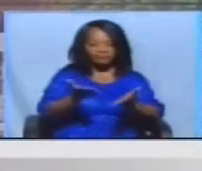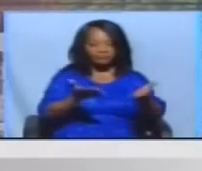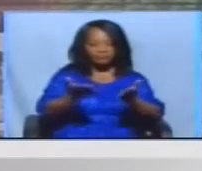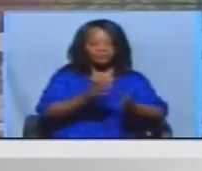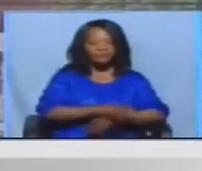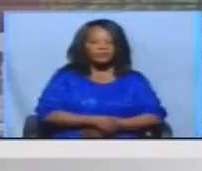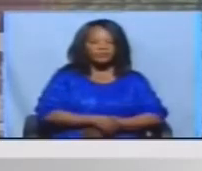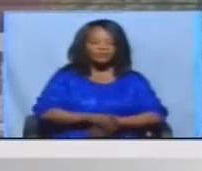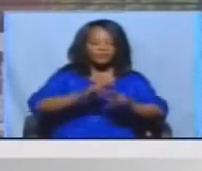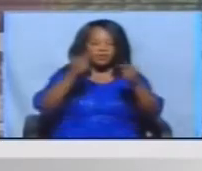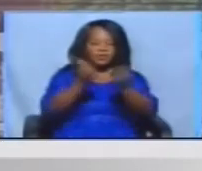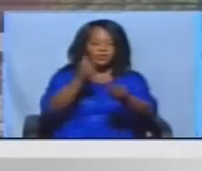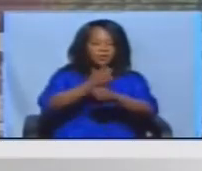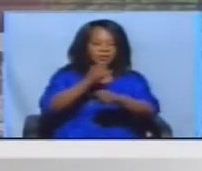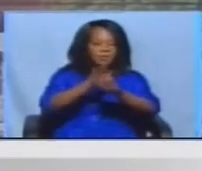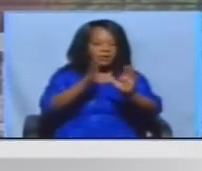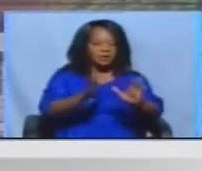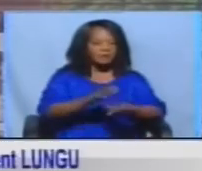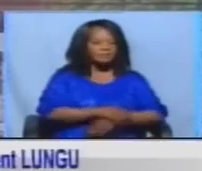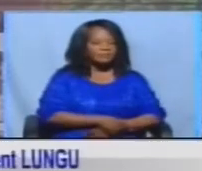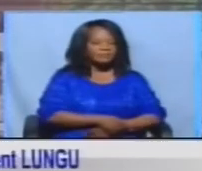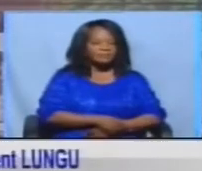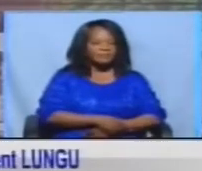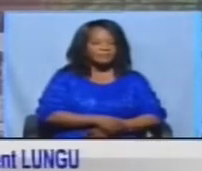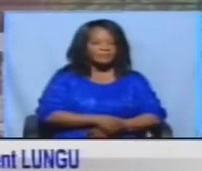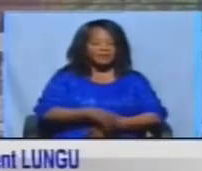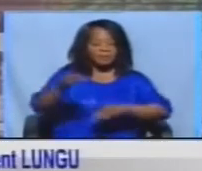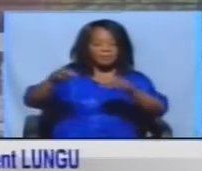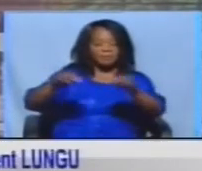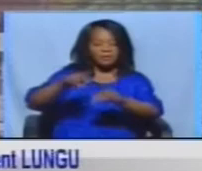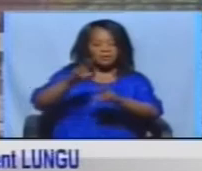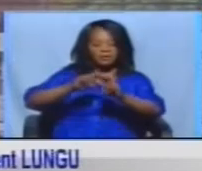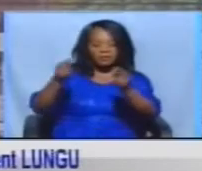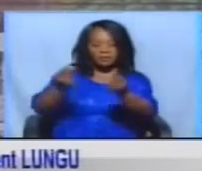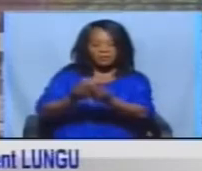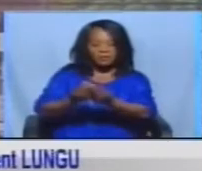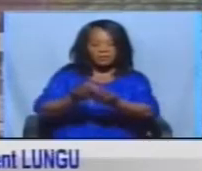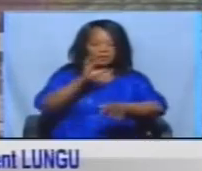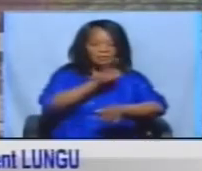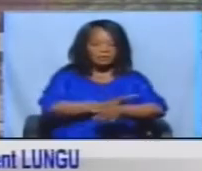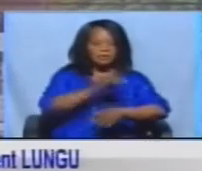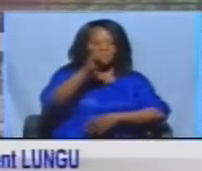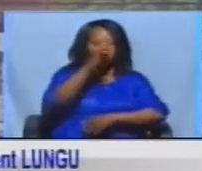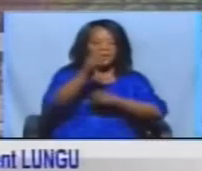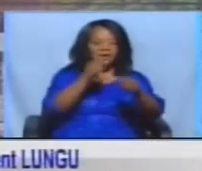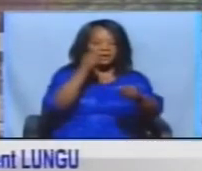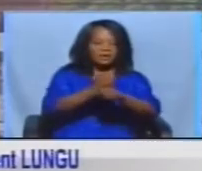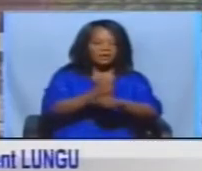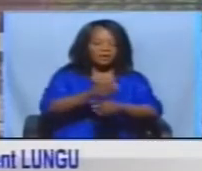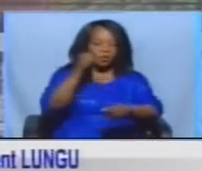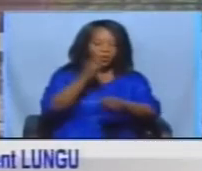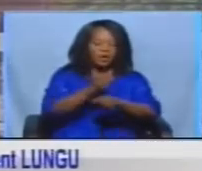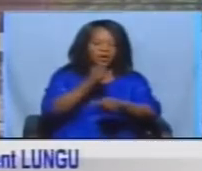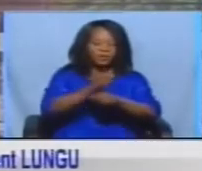staff. The resumption of talks between unions and KCM management for improved salaries comes after a one-year wage freeze at the